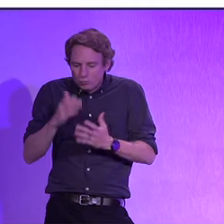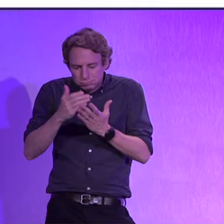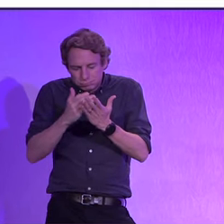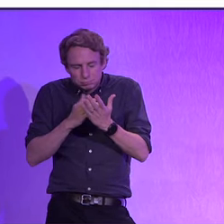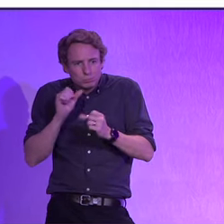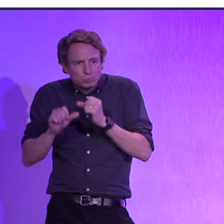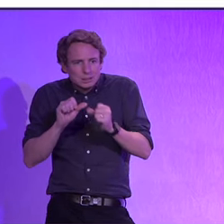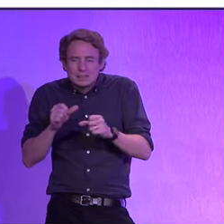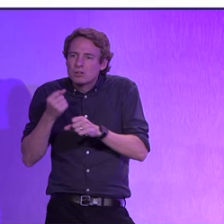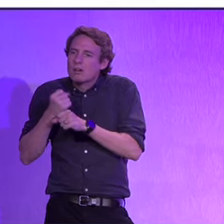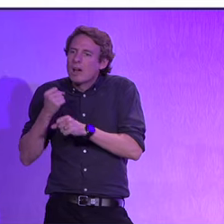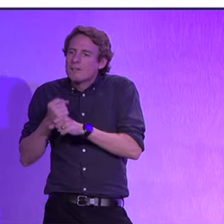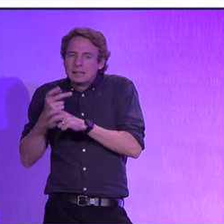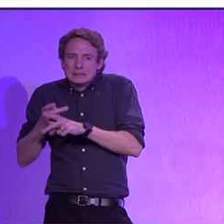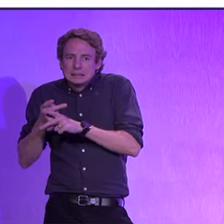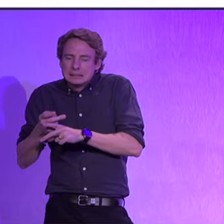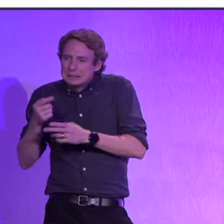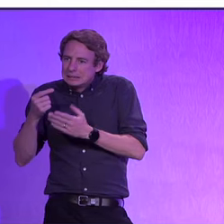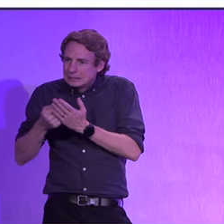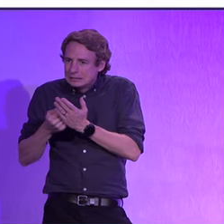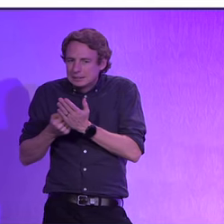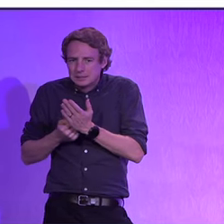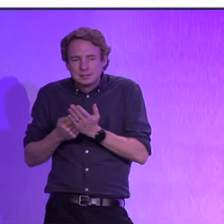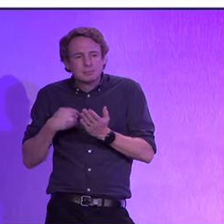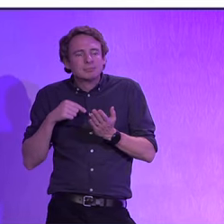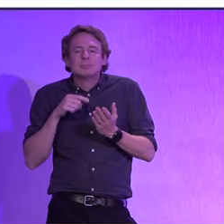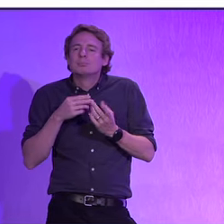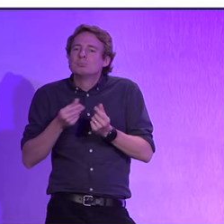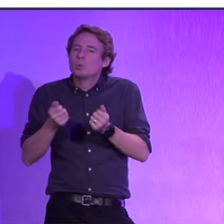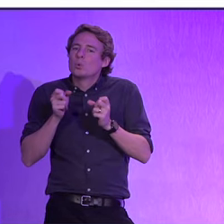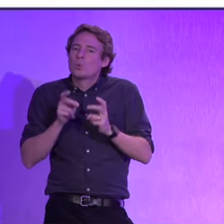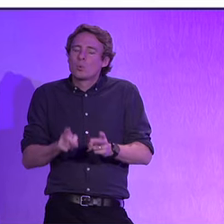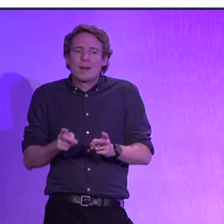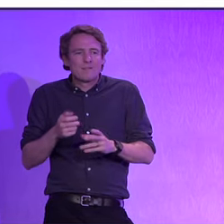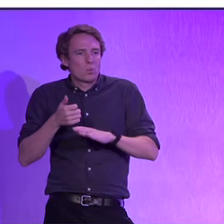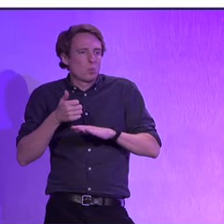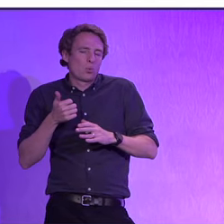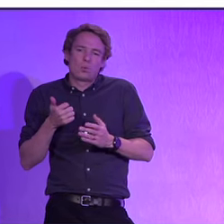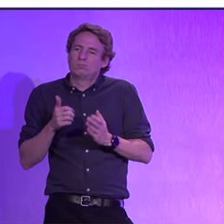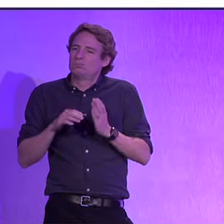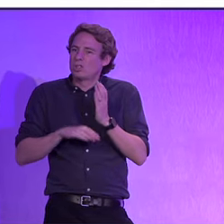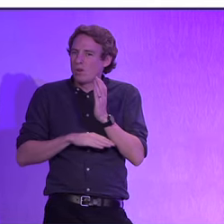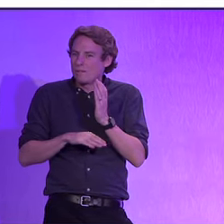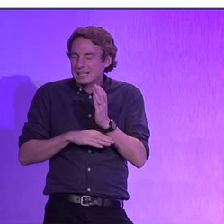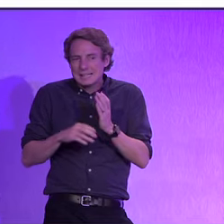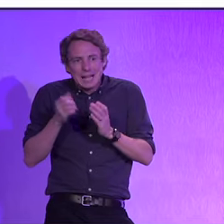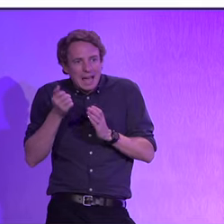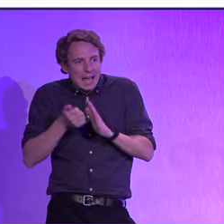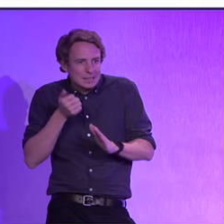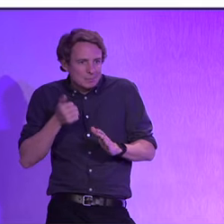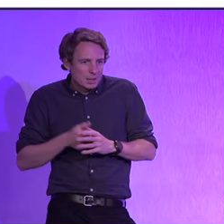code, the procedures, and the protocols of governance. This scholarly act shall smooth the way for both novice and expert